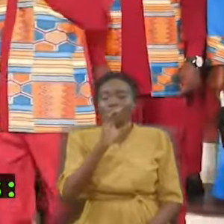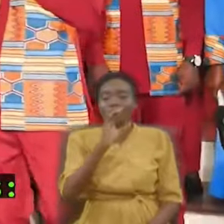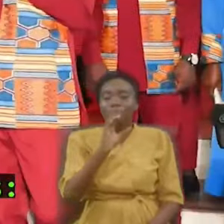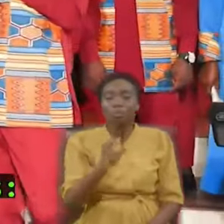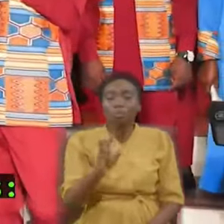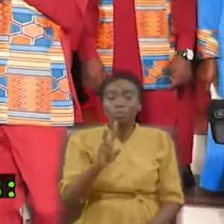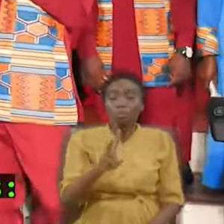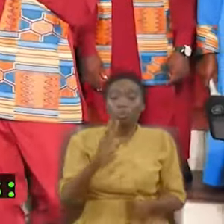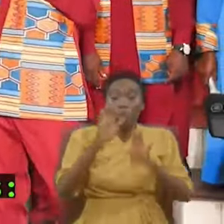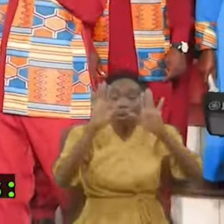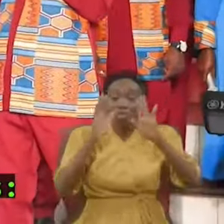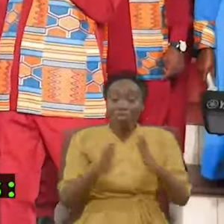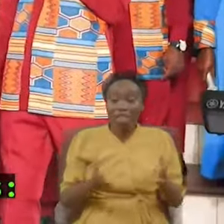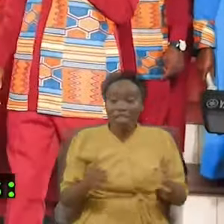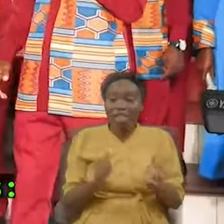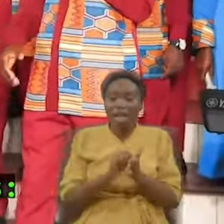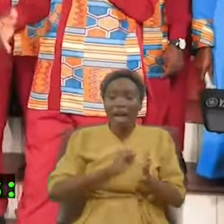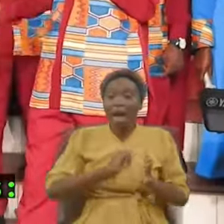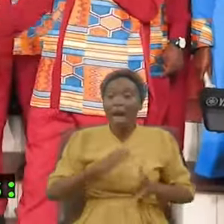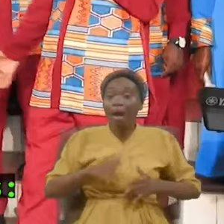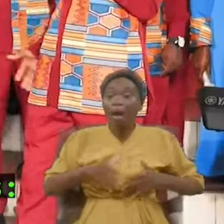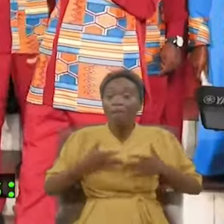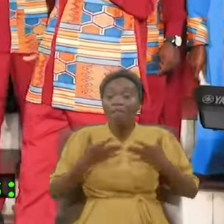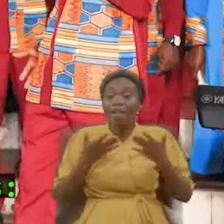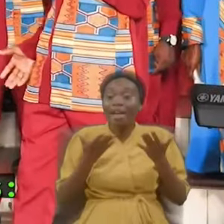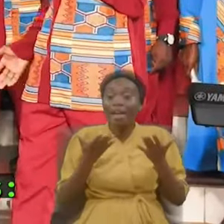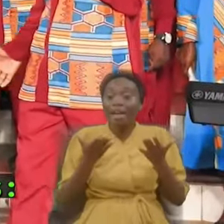croix. Je confesse des choses